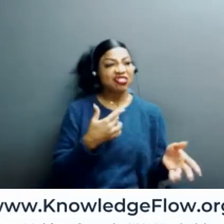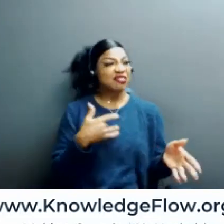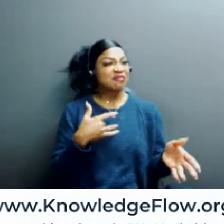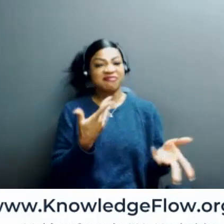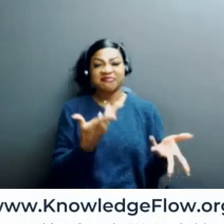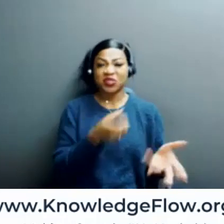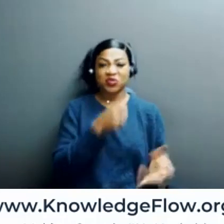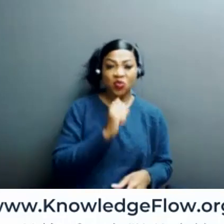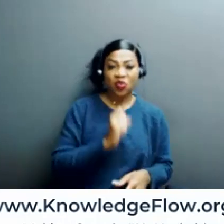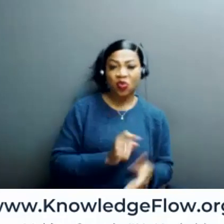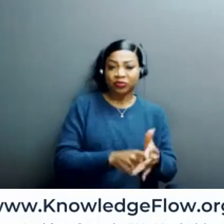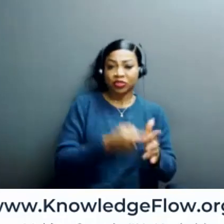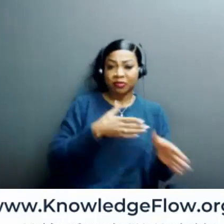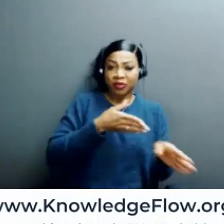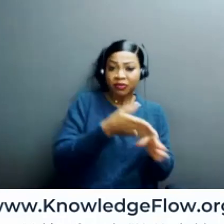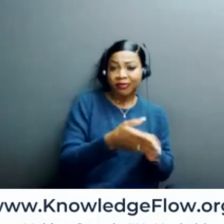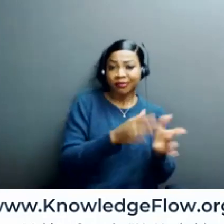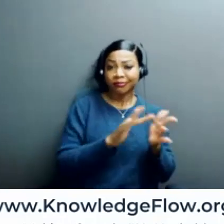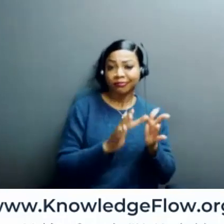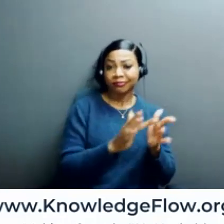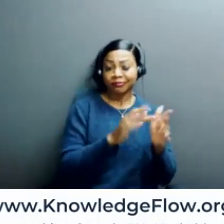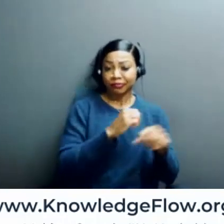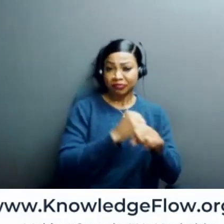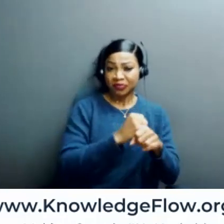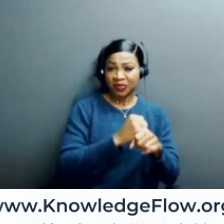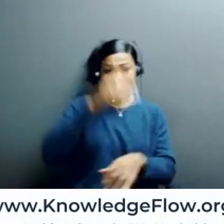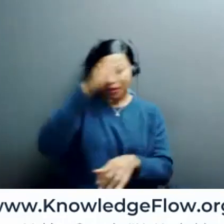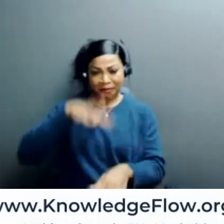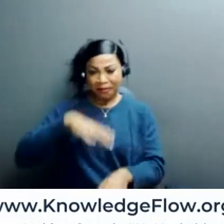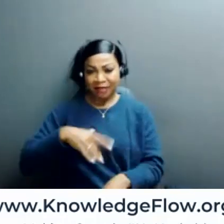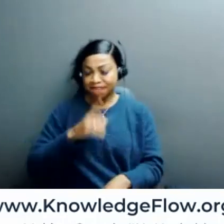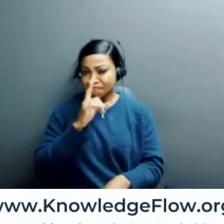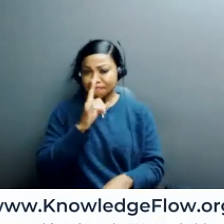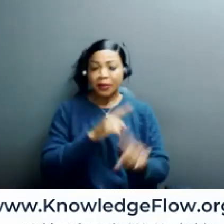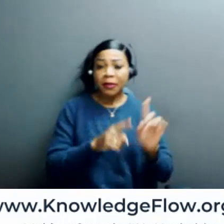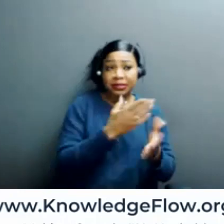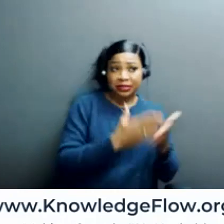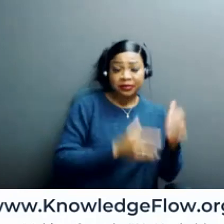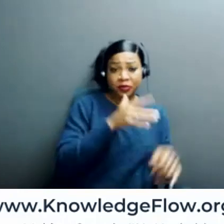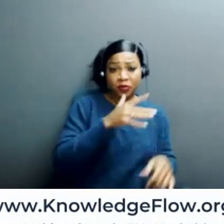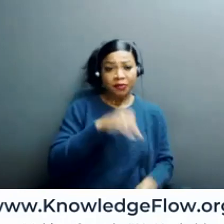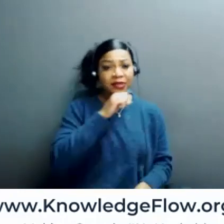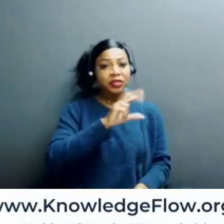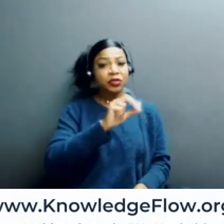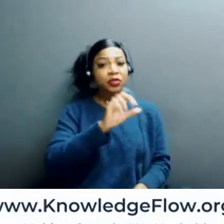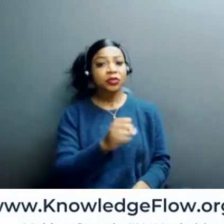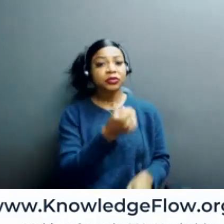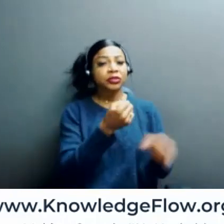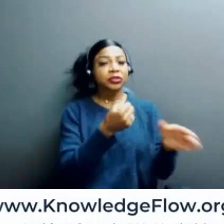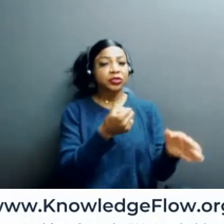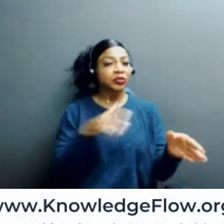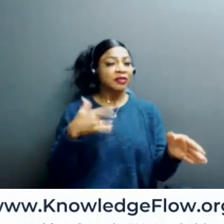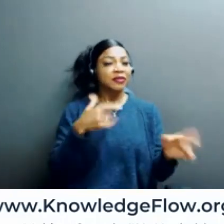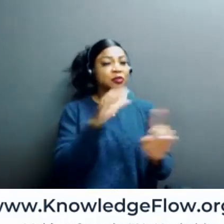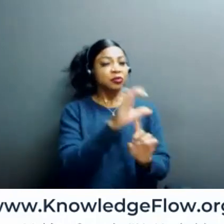in cyber security and I will say that some of these women are in their 30s when they're asking this question so to me it's a it's more of a cultural